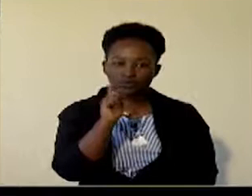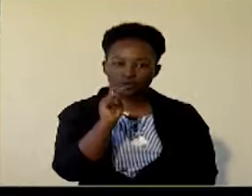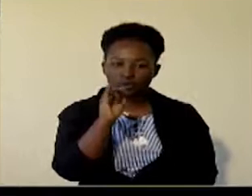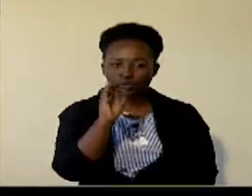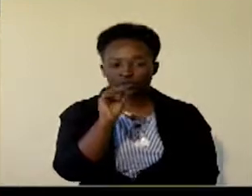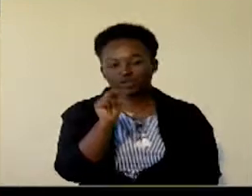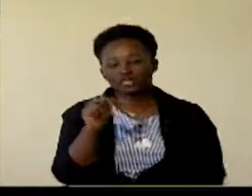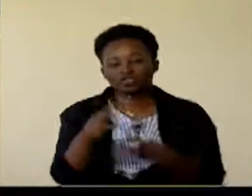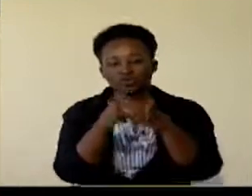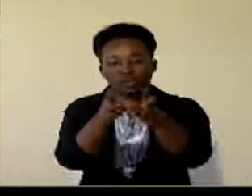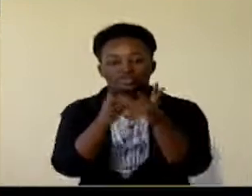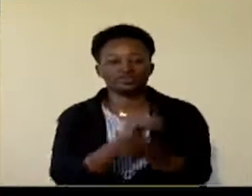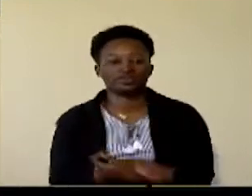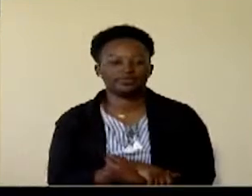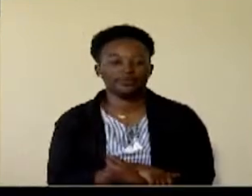strategy.